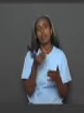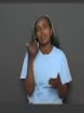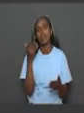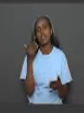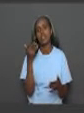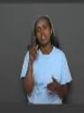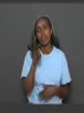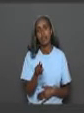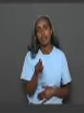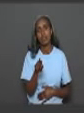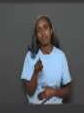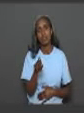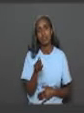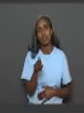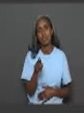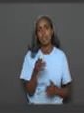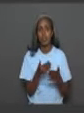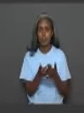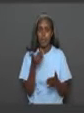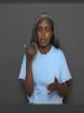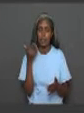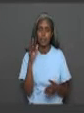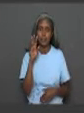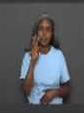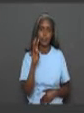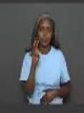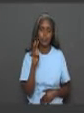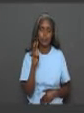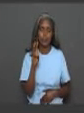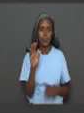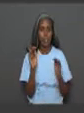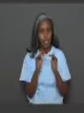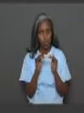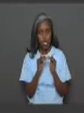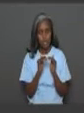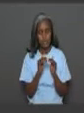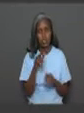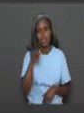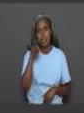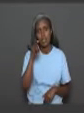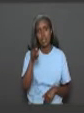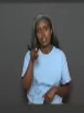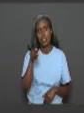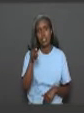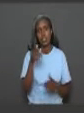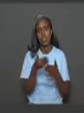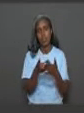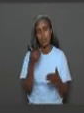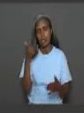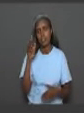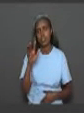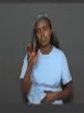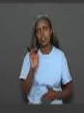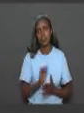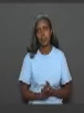minus x minus 6 equals x